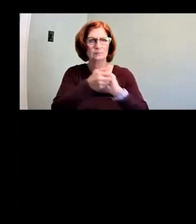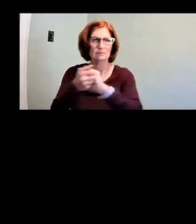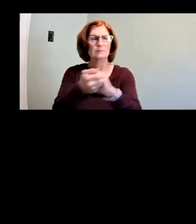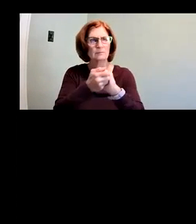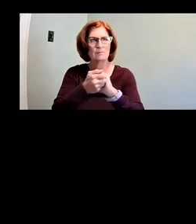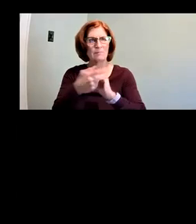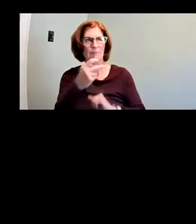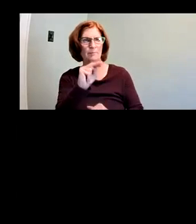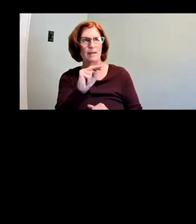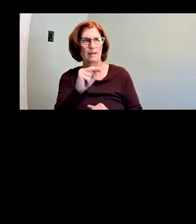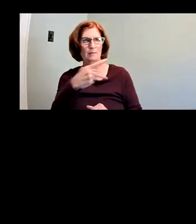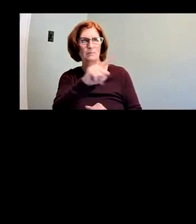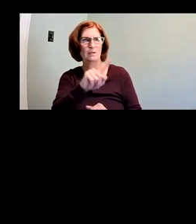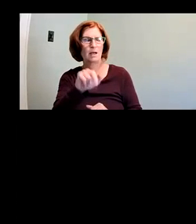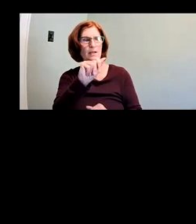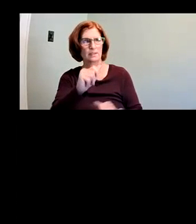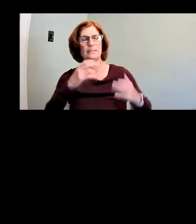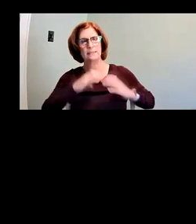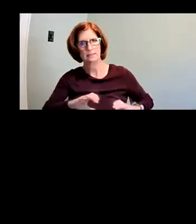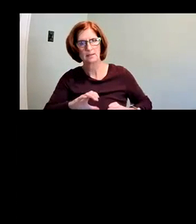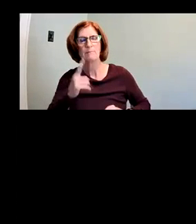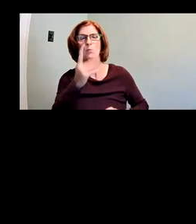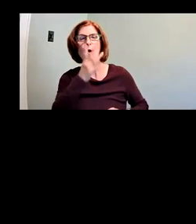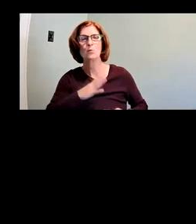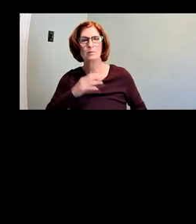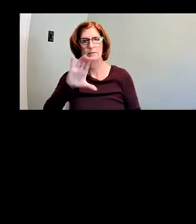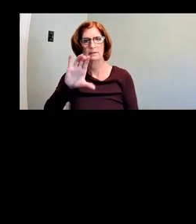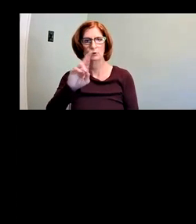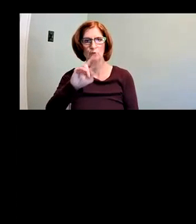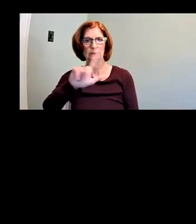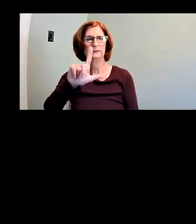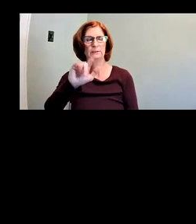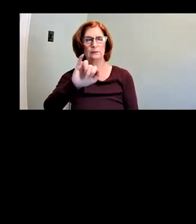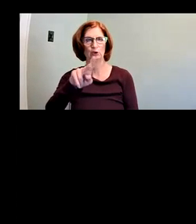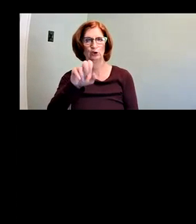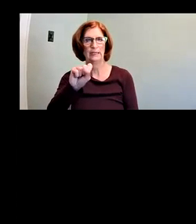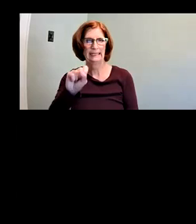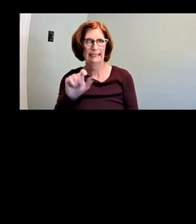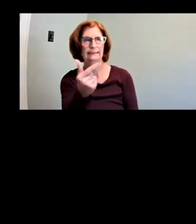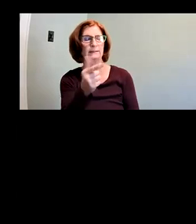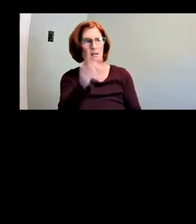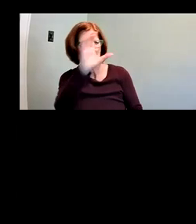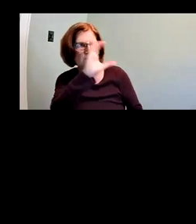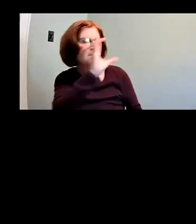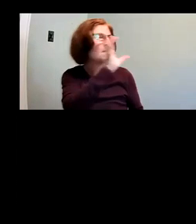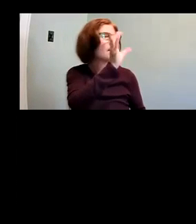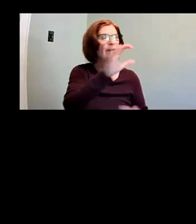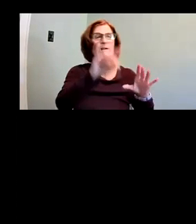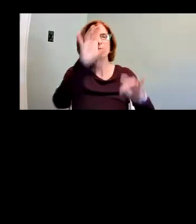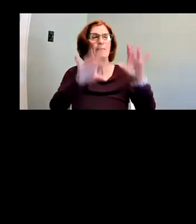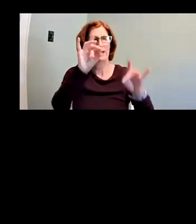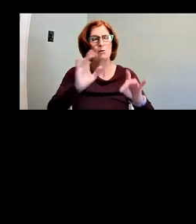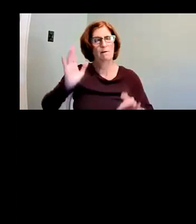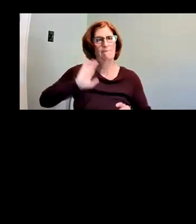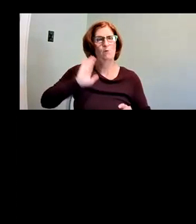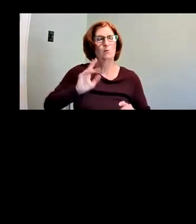Plaza Citizens in Action, and Crystal Jennings over there has done a great job really finding and identifying residents from former